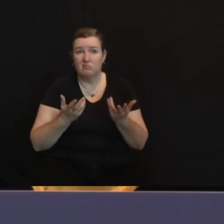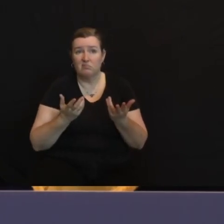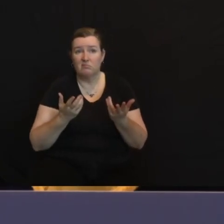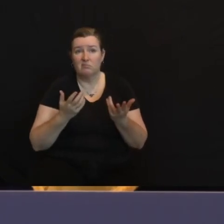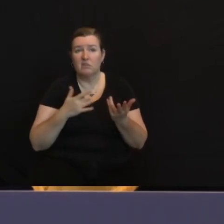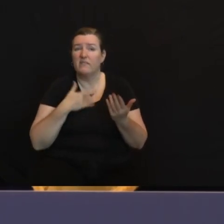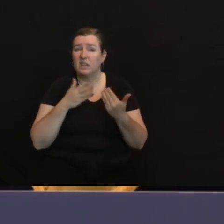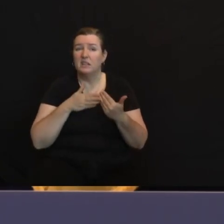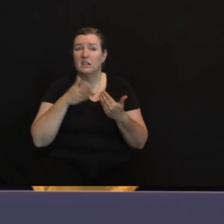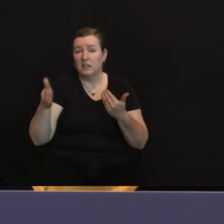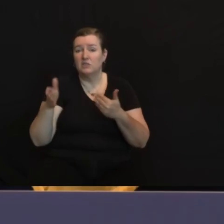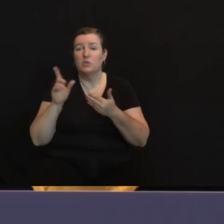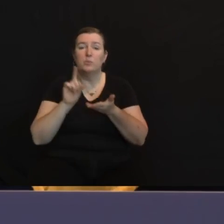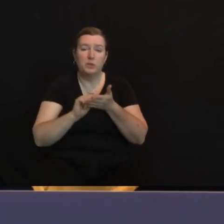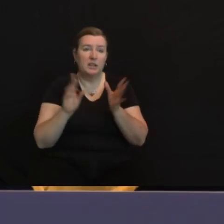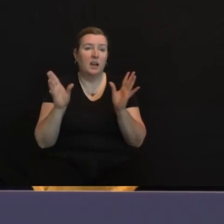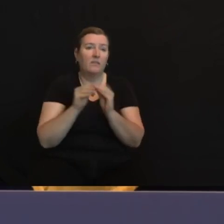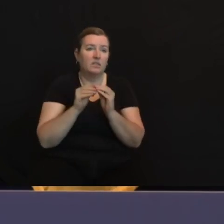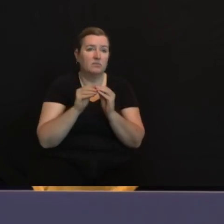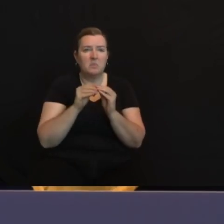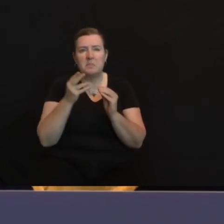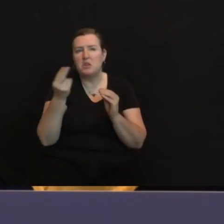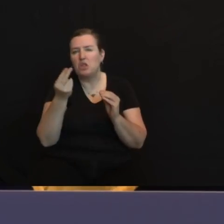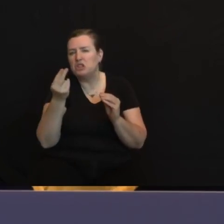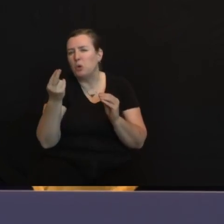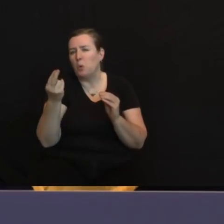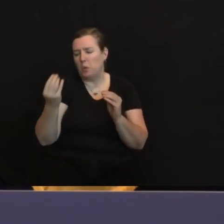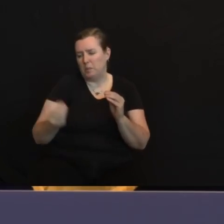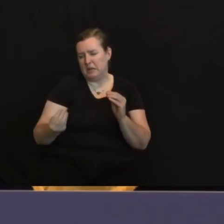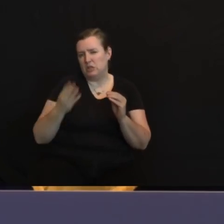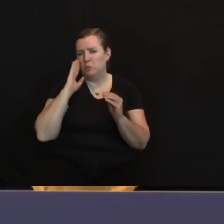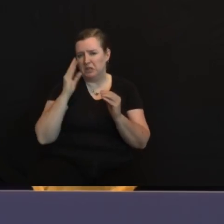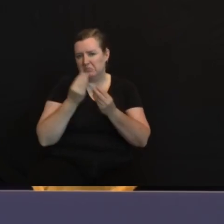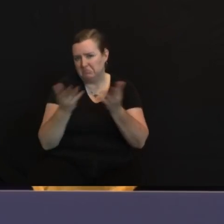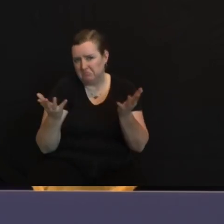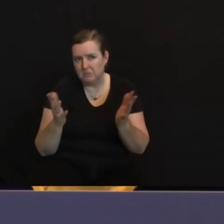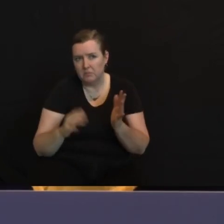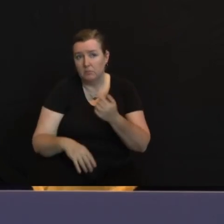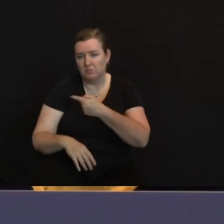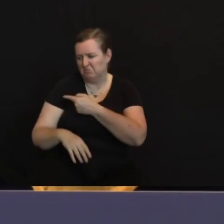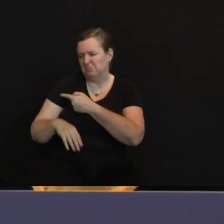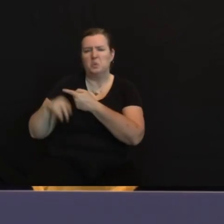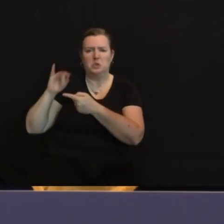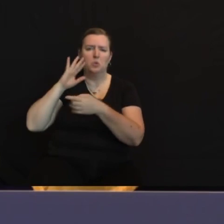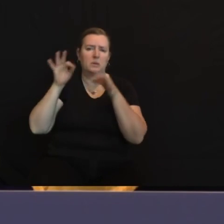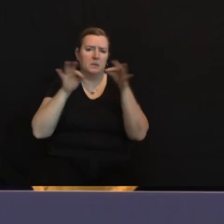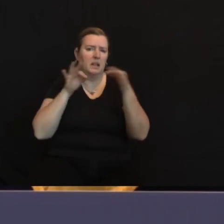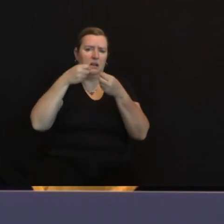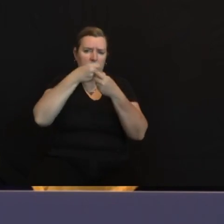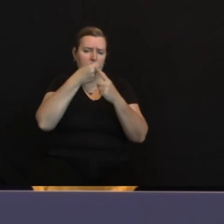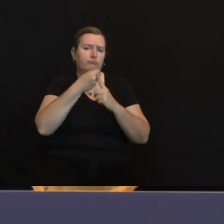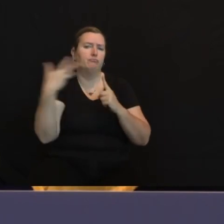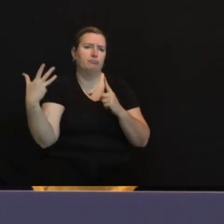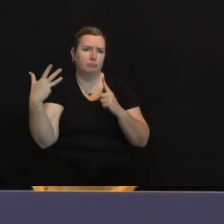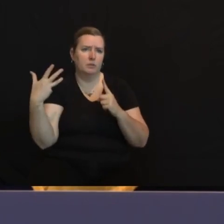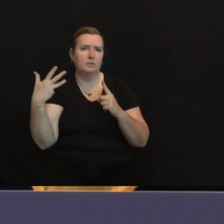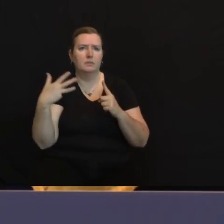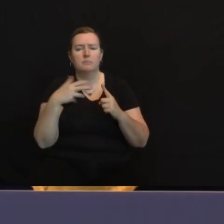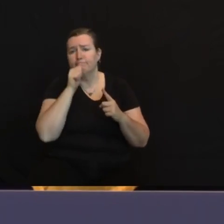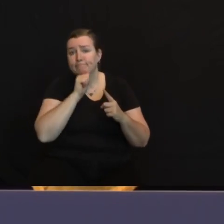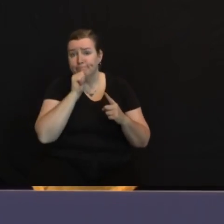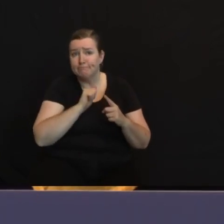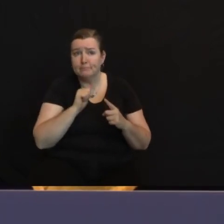I can't promise it's Thursday, but at some point soon, I know you're going to go through that. So bear with us on that one. Judy, hospital preparedness,